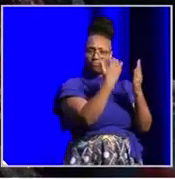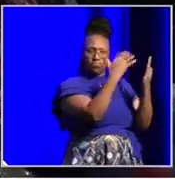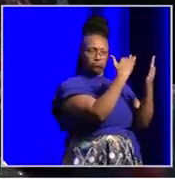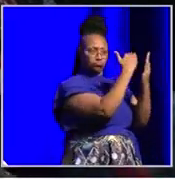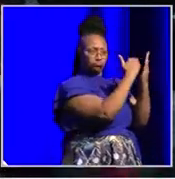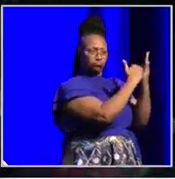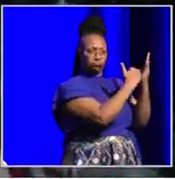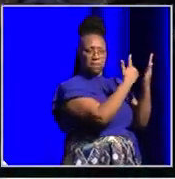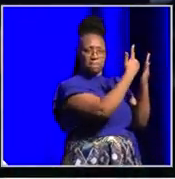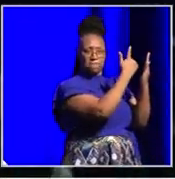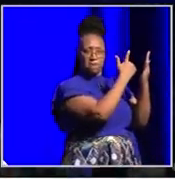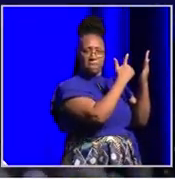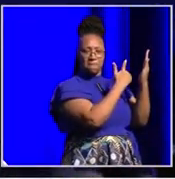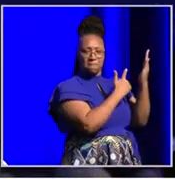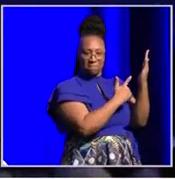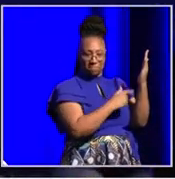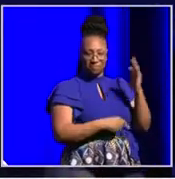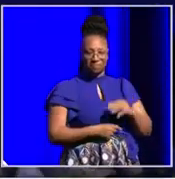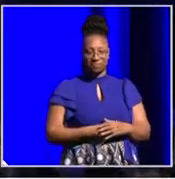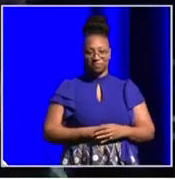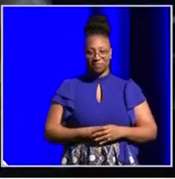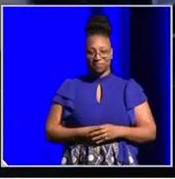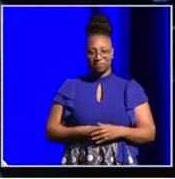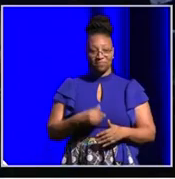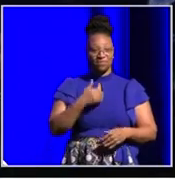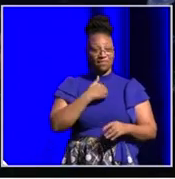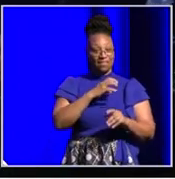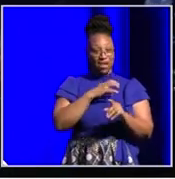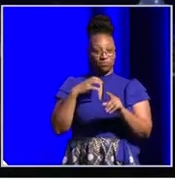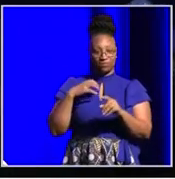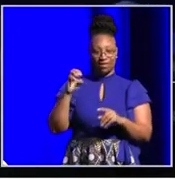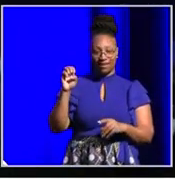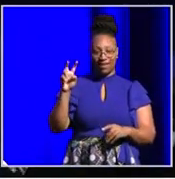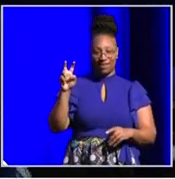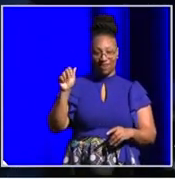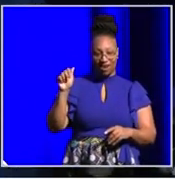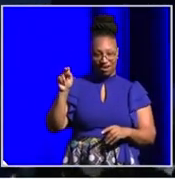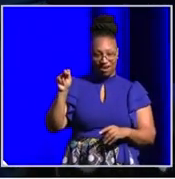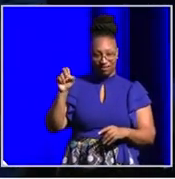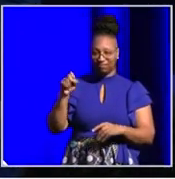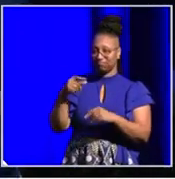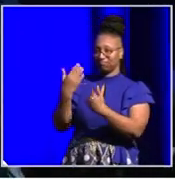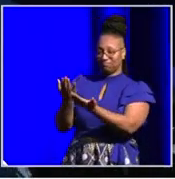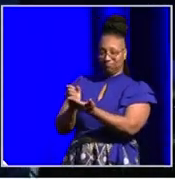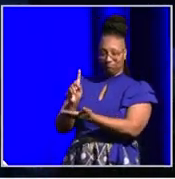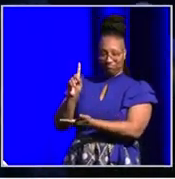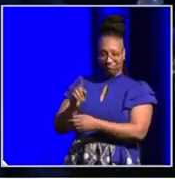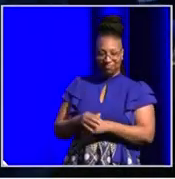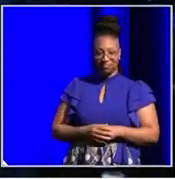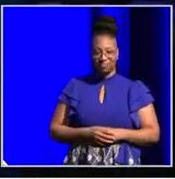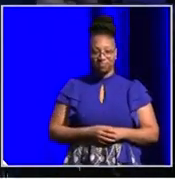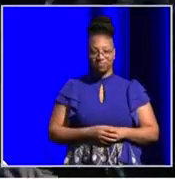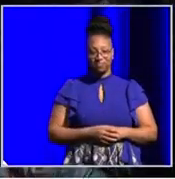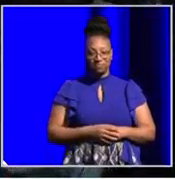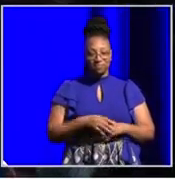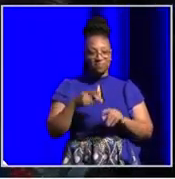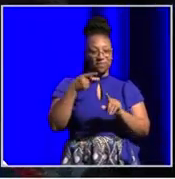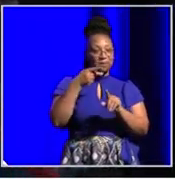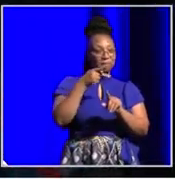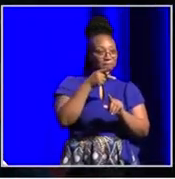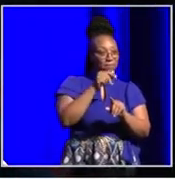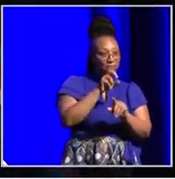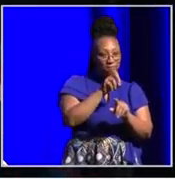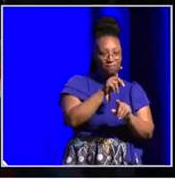Councilmember Jack Evans, former Chairman Kwame Brown, Kathy Patterson, and now the auditor, Councilmember Alyssa